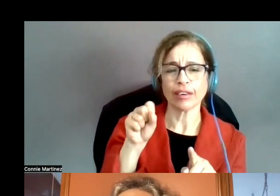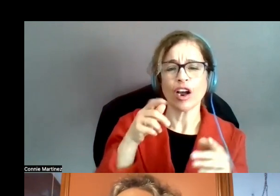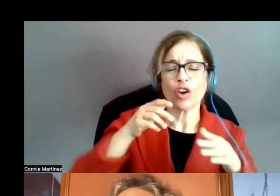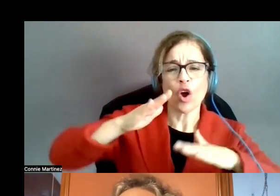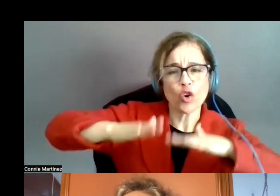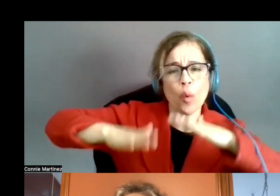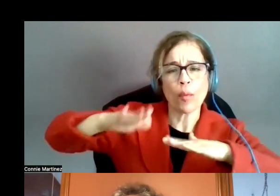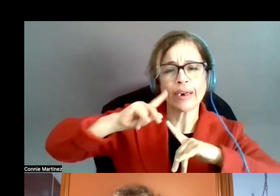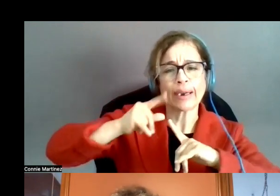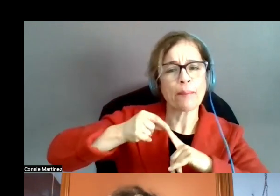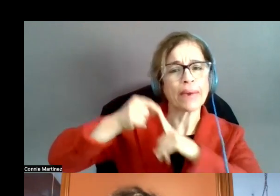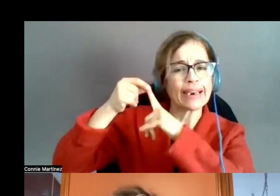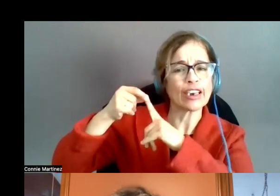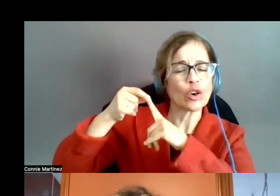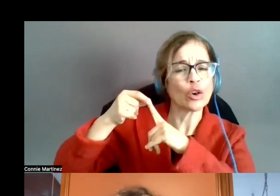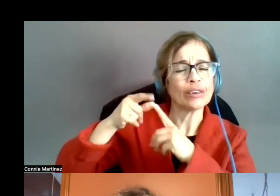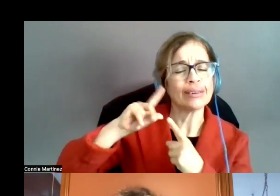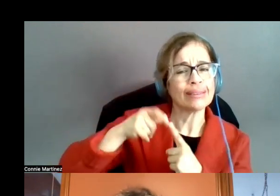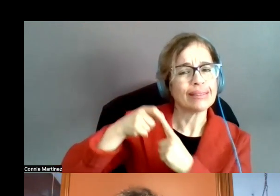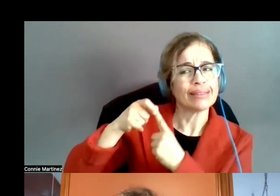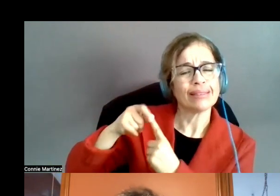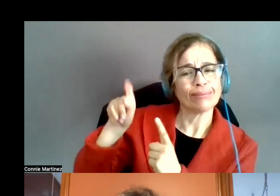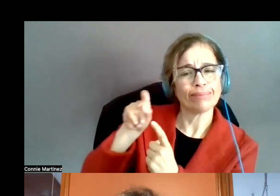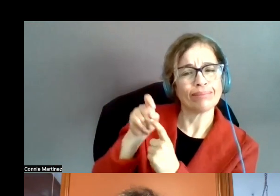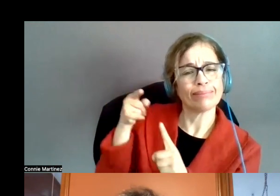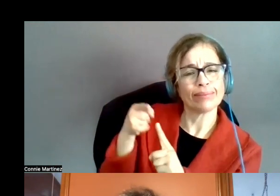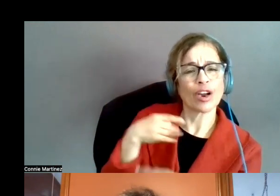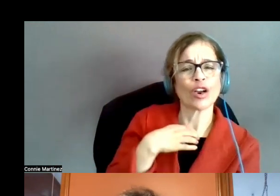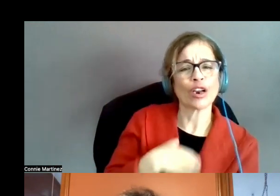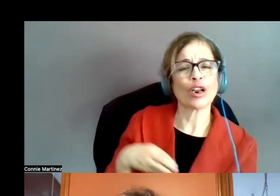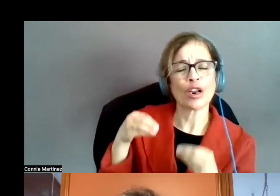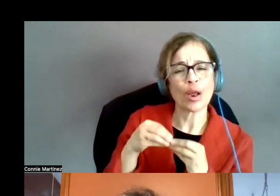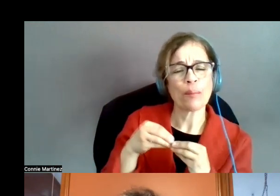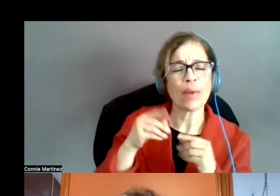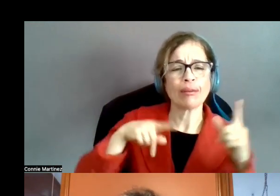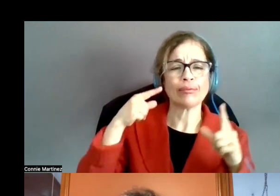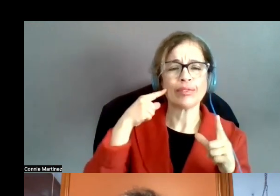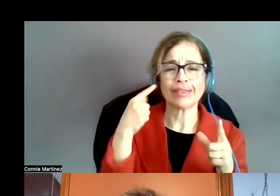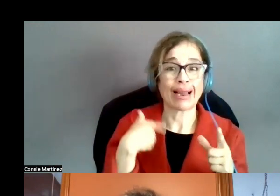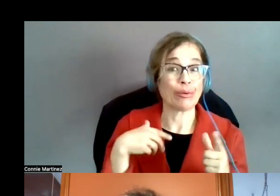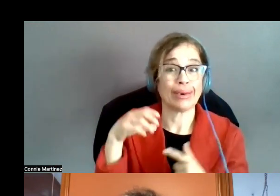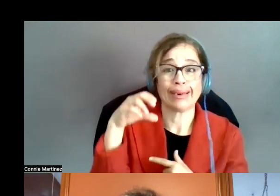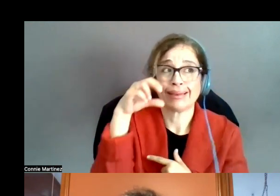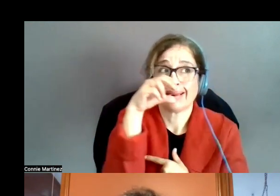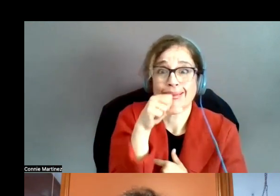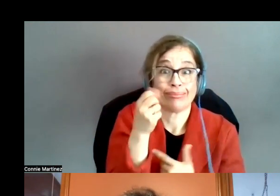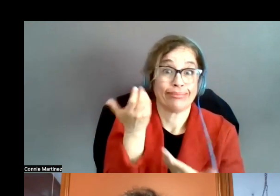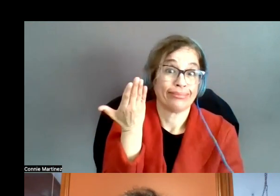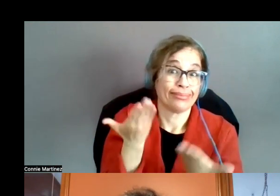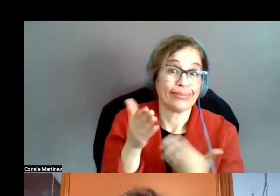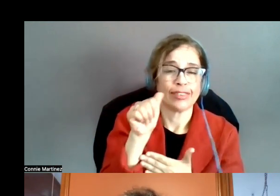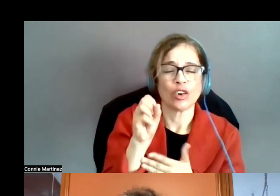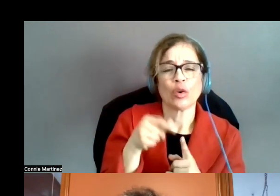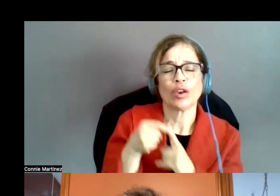in particular. Yeah, I would guess. I wish I was more versed on this, but I would guess so.